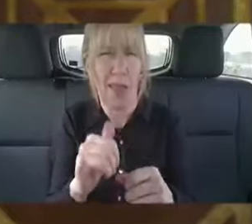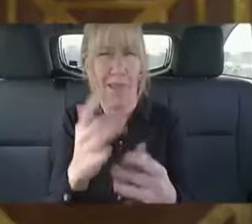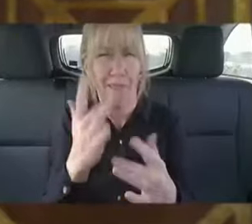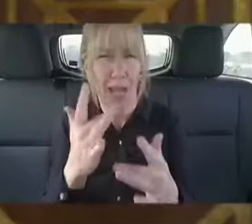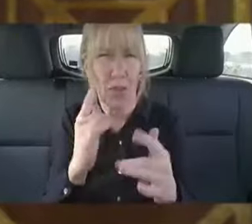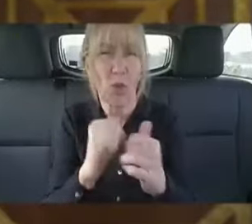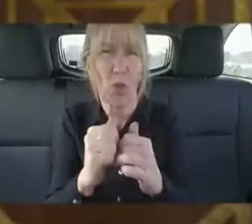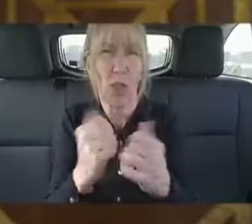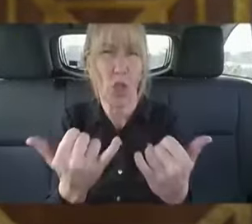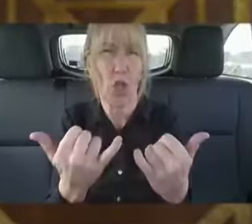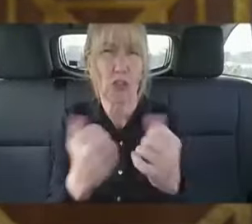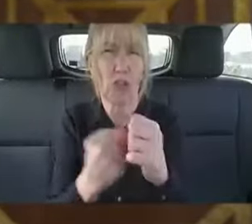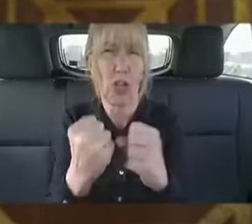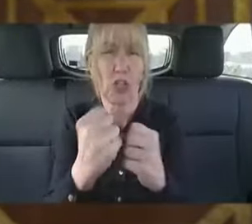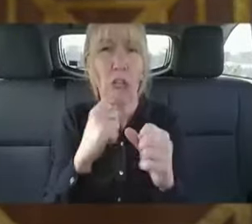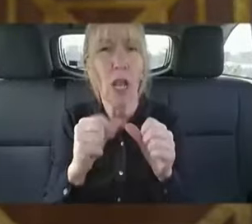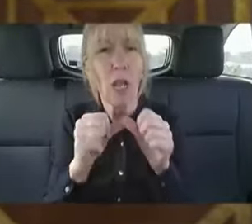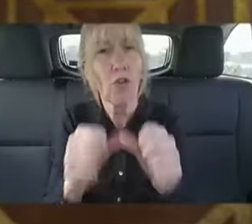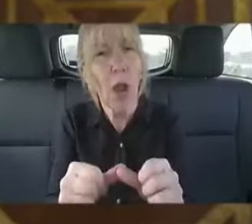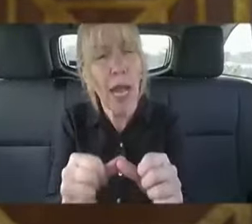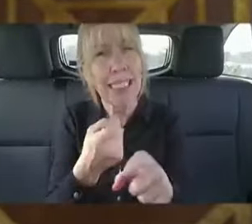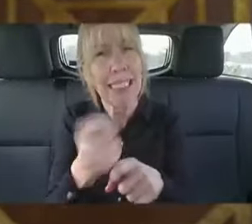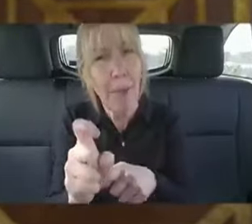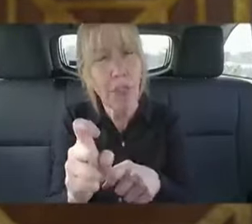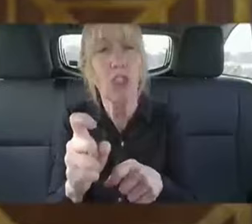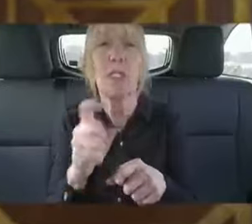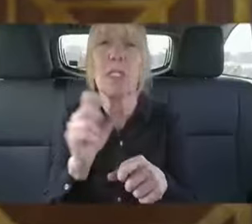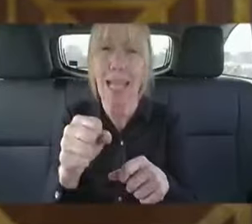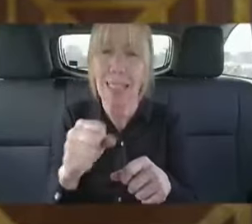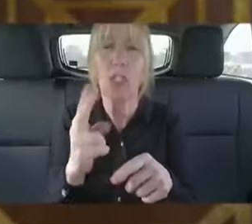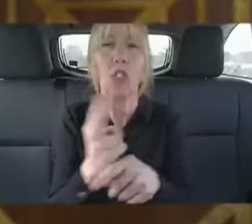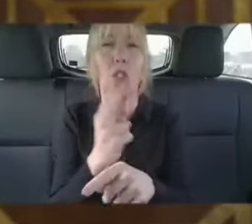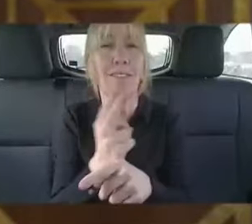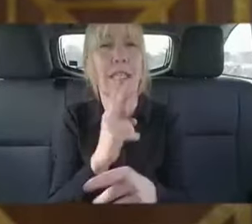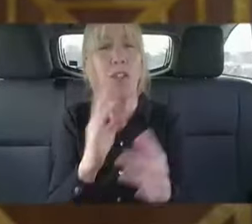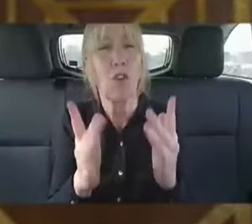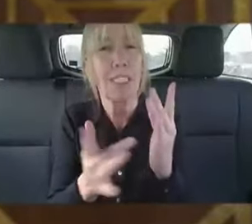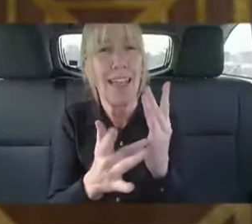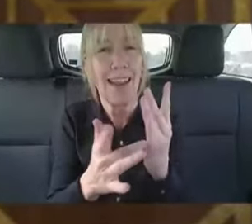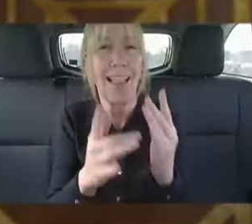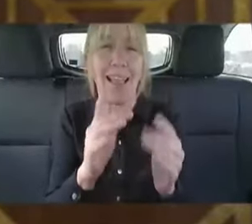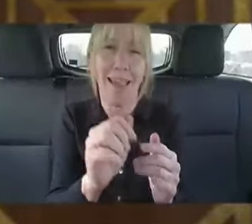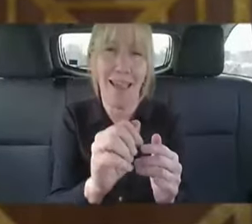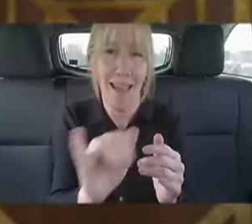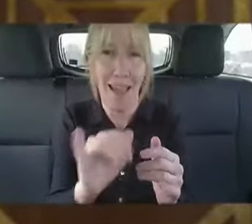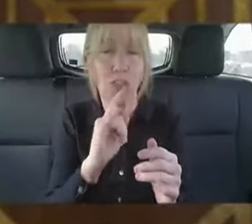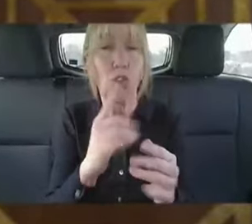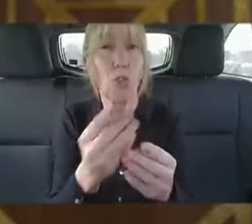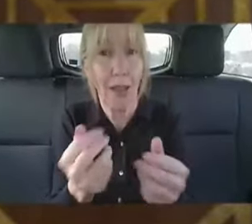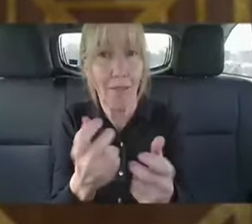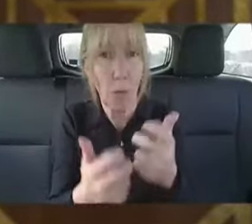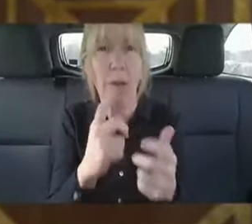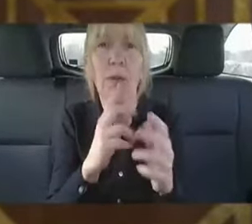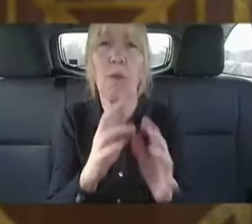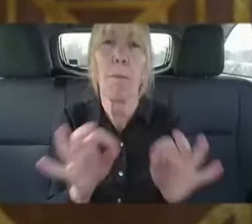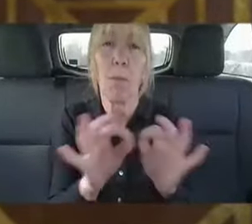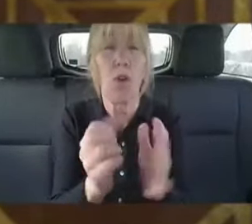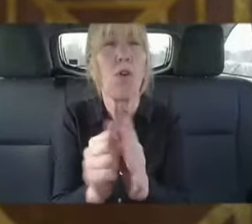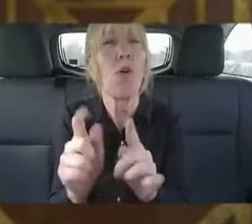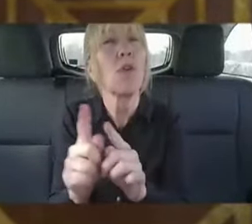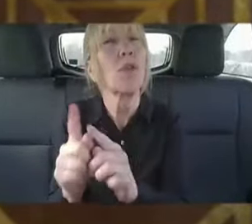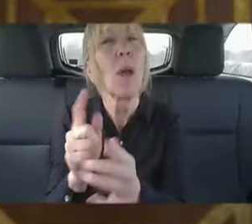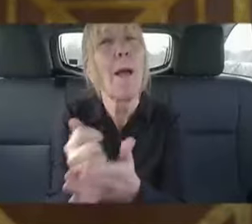can actually lead to chronic damage. Definitely leveraging technologies like AI to solve this problem is really important. Can also help us identify